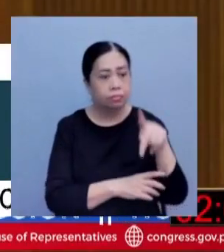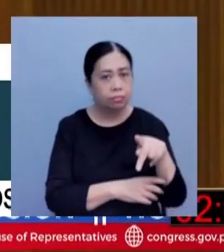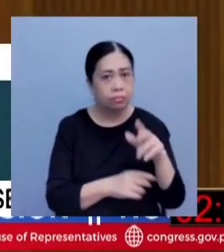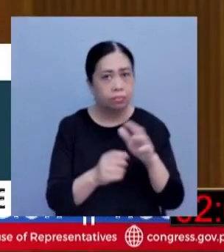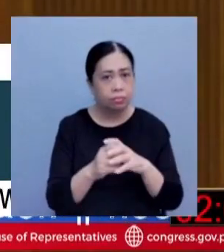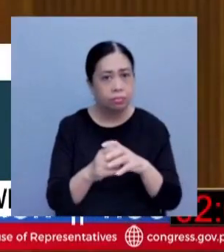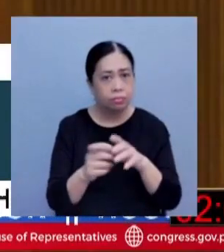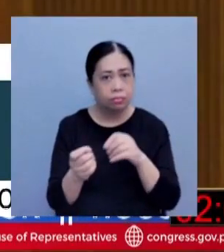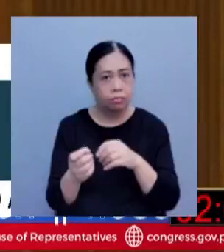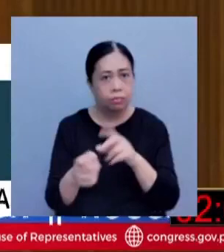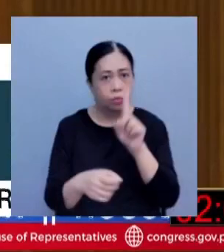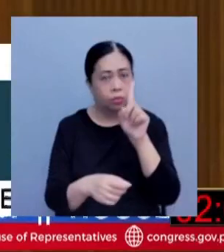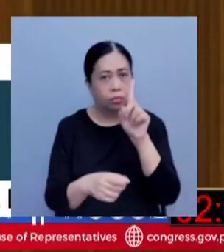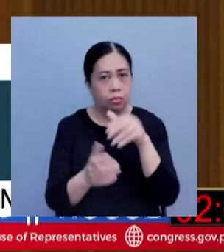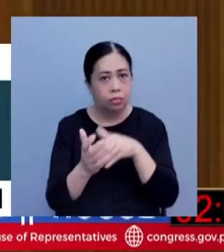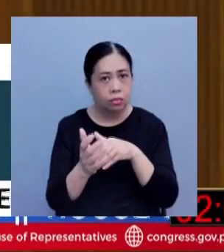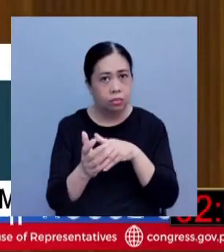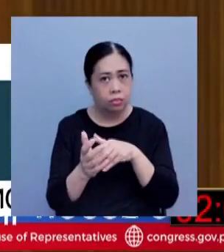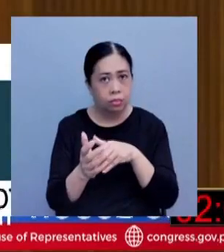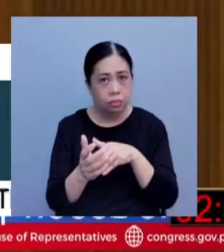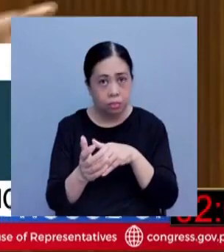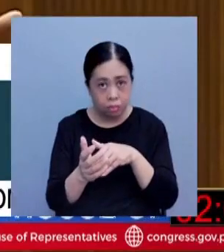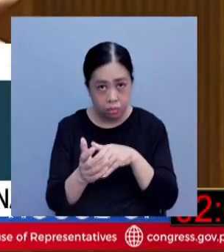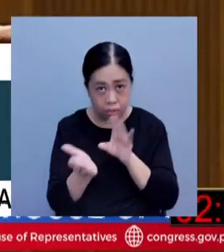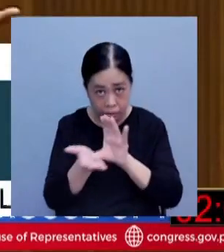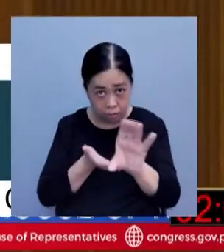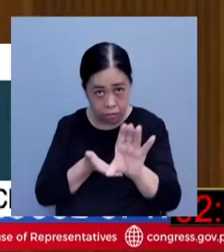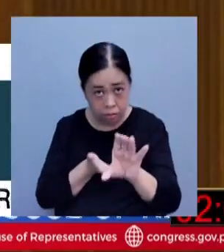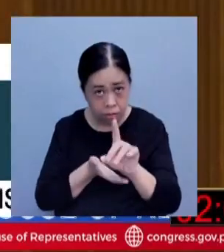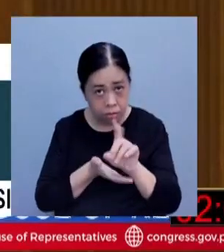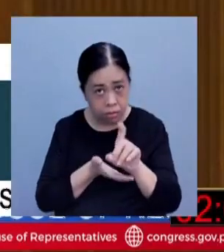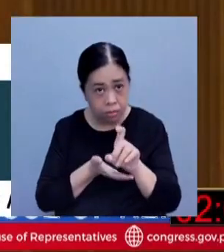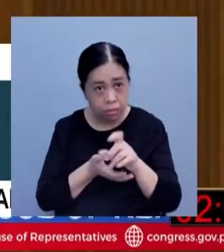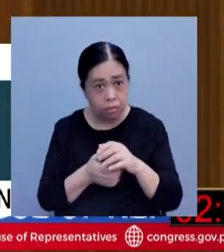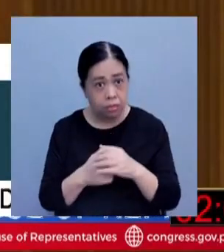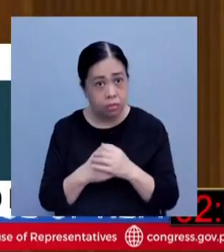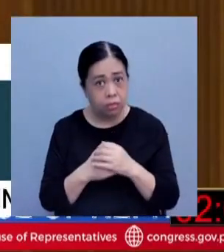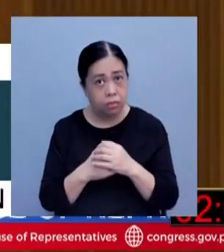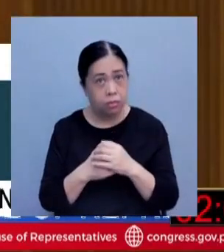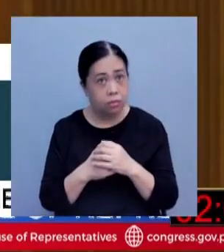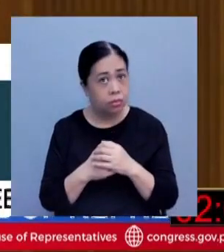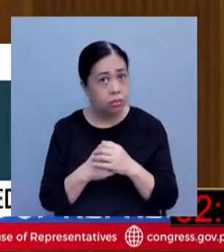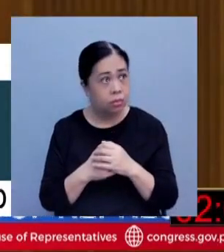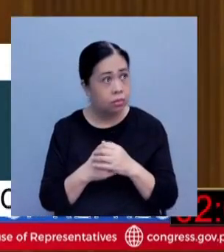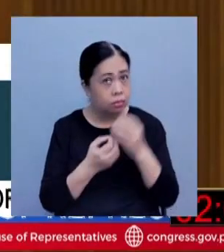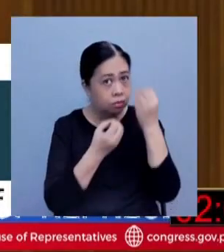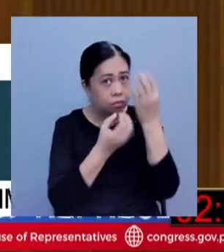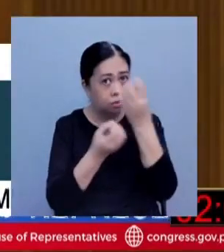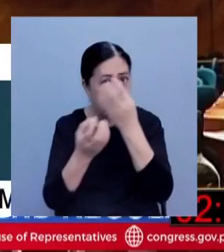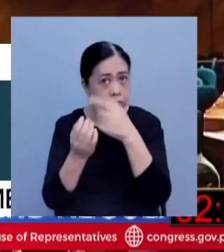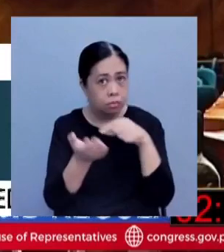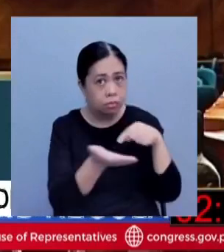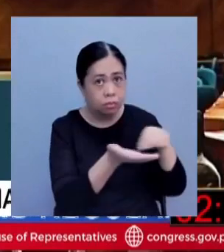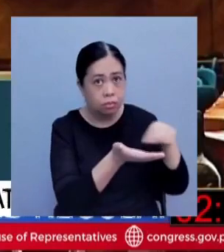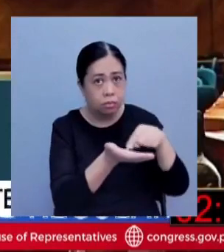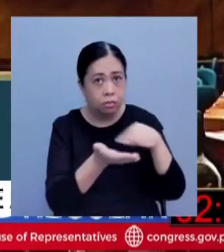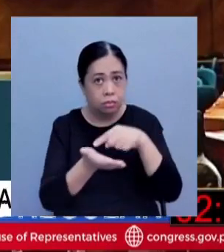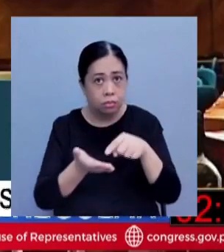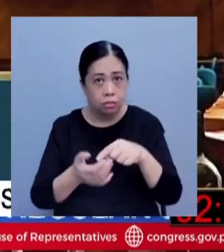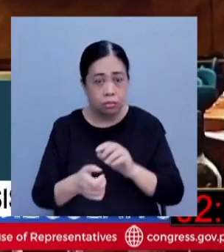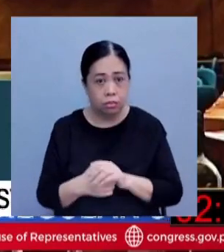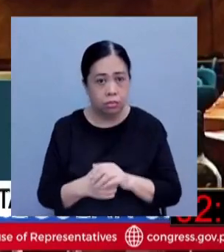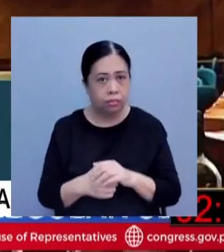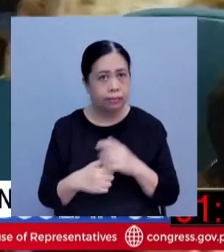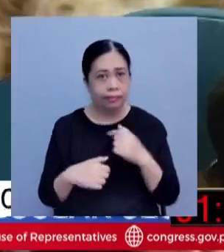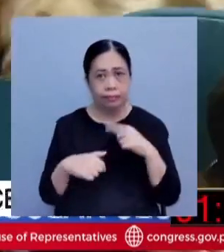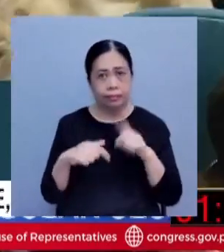binayaran, 1,000 mahigit in cash na mga informers ang binayaran, ganun. I cannot comment on